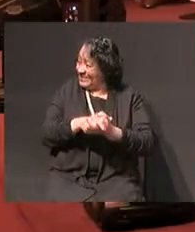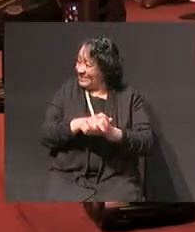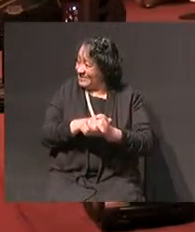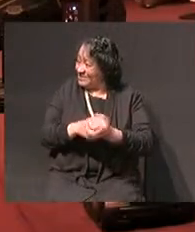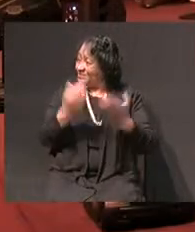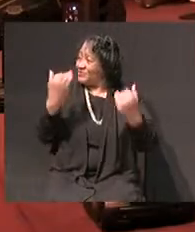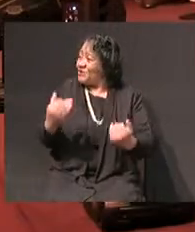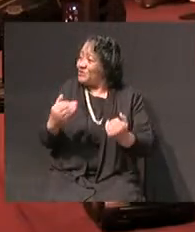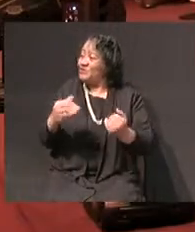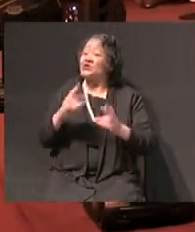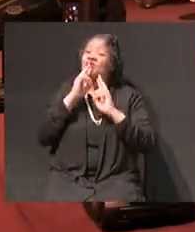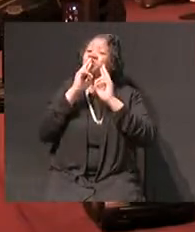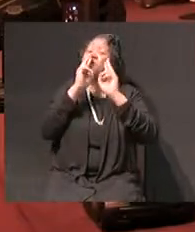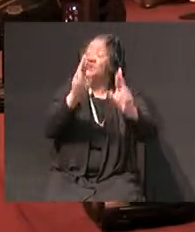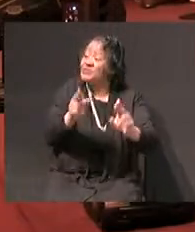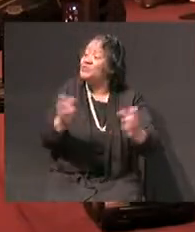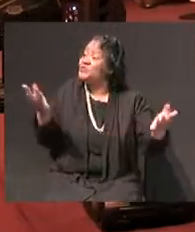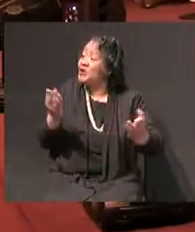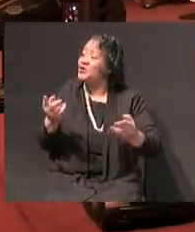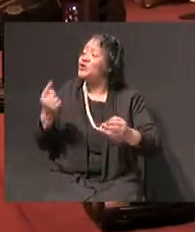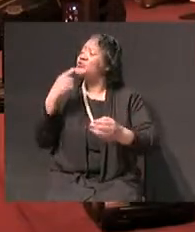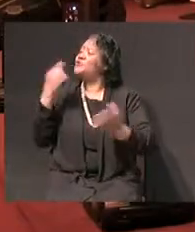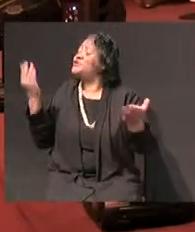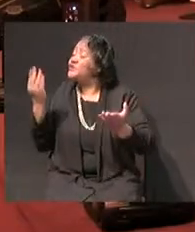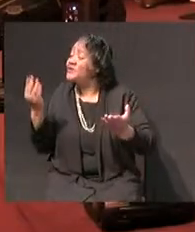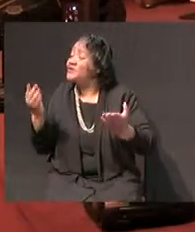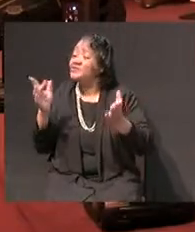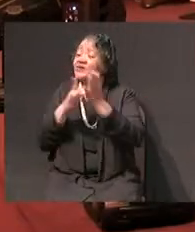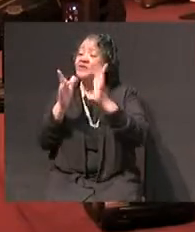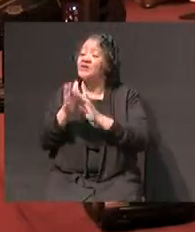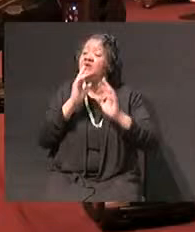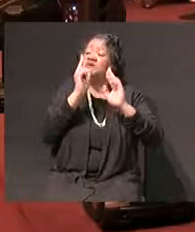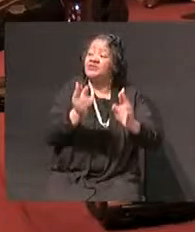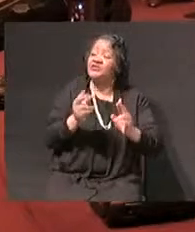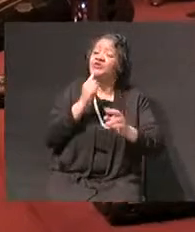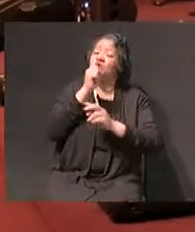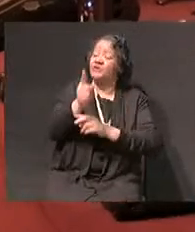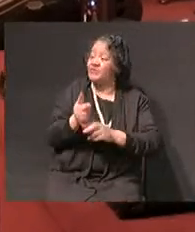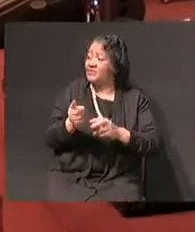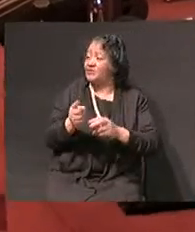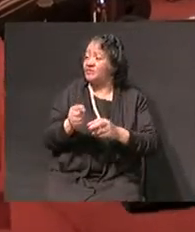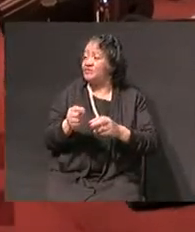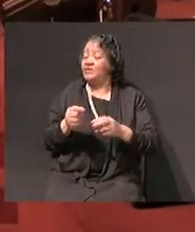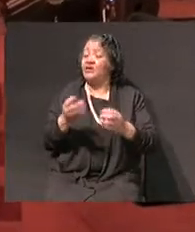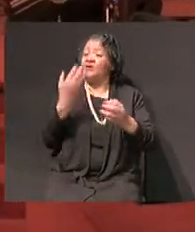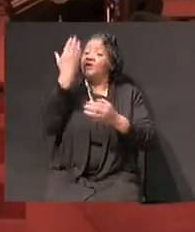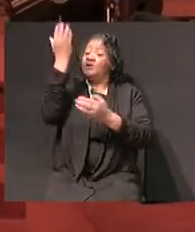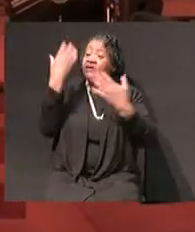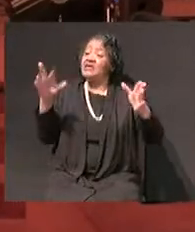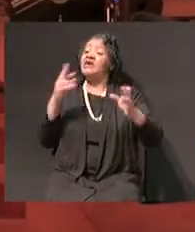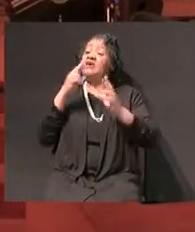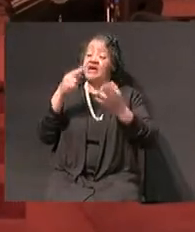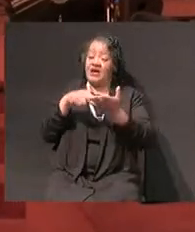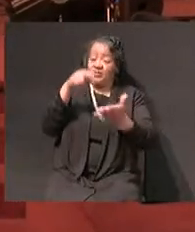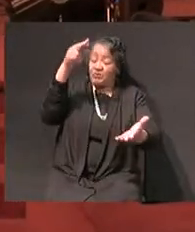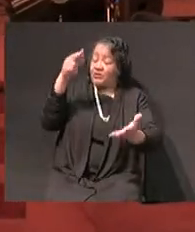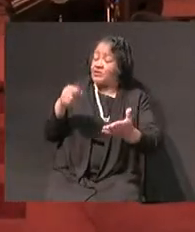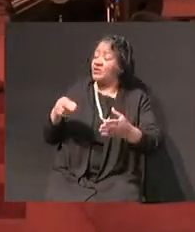This is the response. He is risen, you say. He has risen indeed. Let's try it again. He has risen. He has